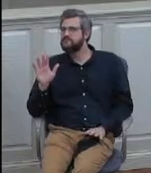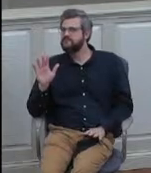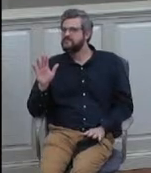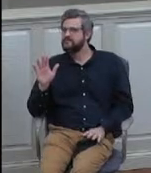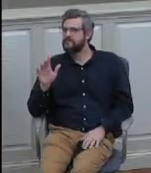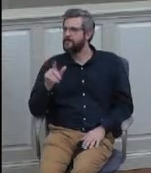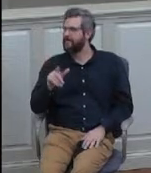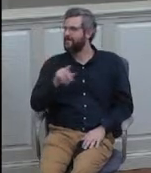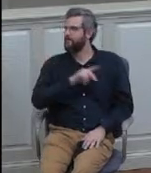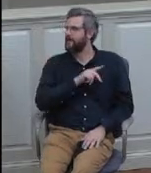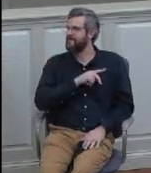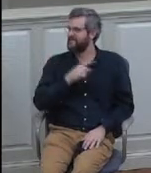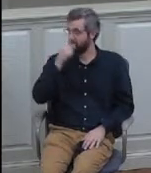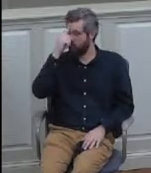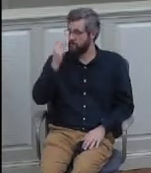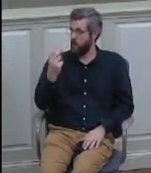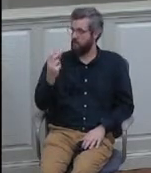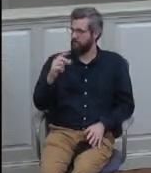dozen. Yeah.